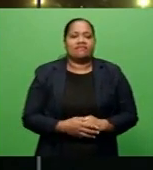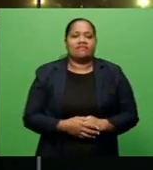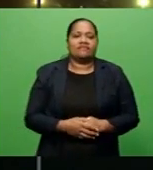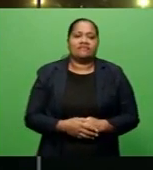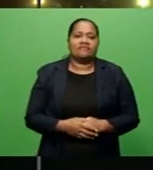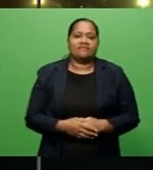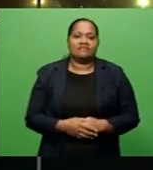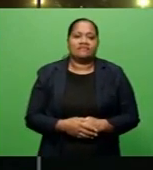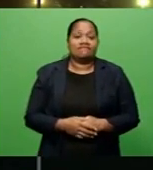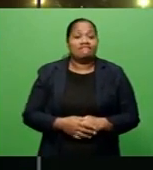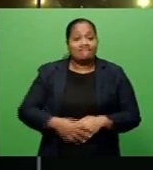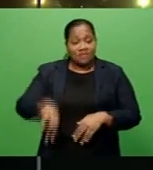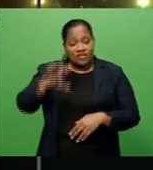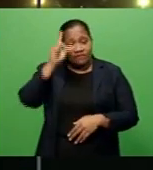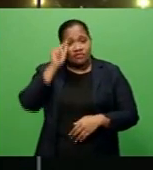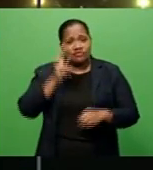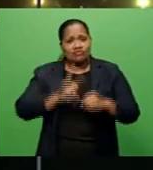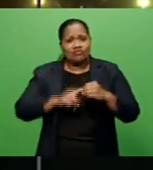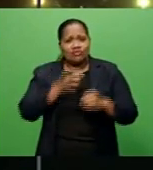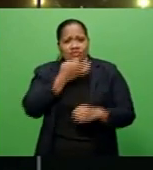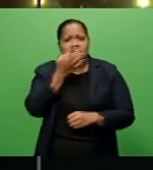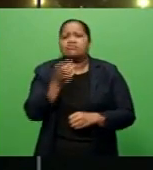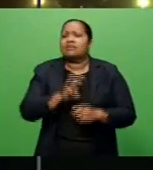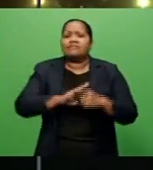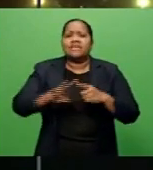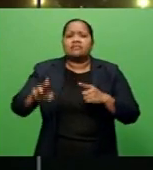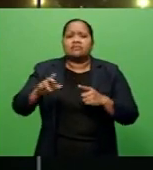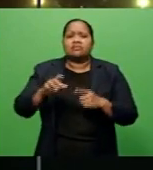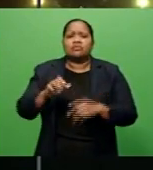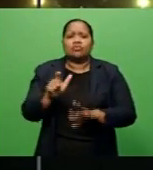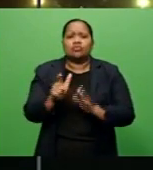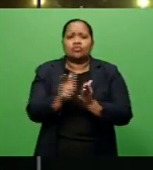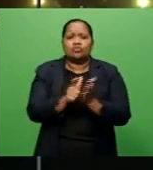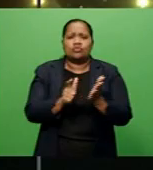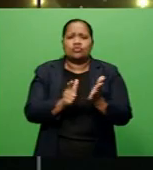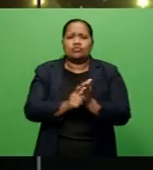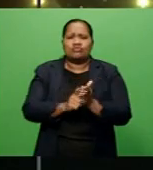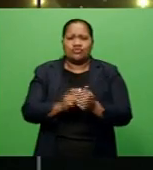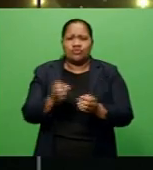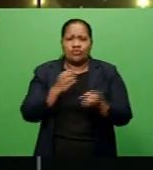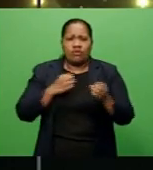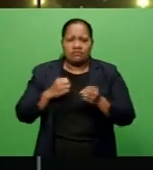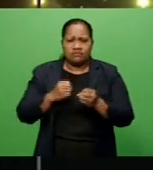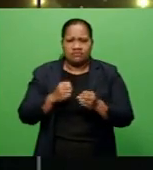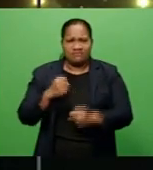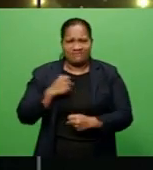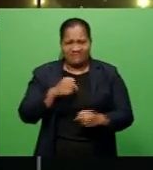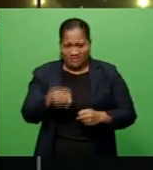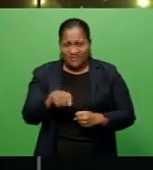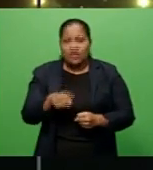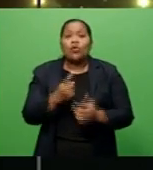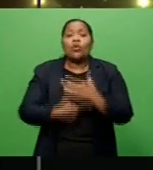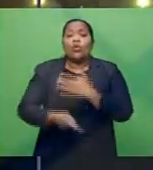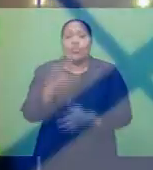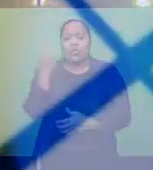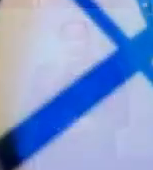And in Fijian Pulse, we ask, what is your message to law enforcement officers who risk their lives during Tropical Cyclone Ana?